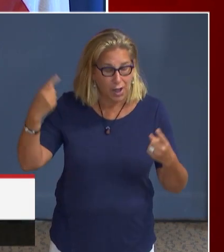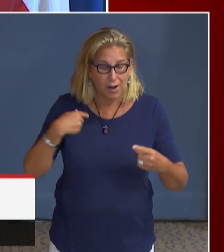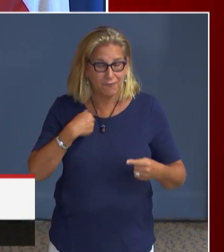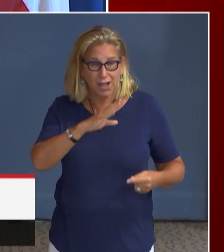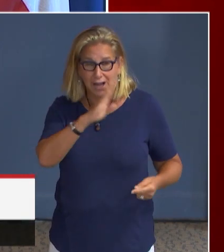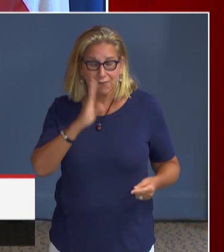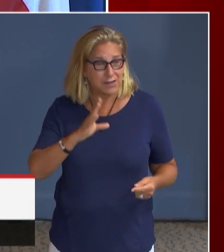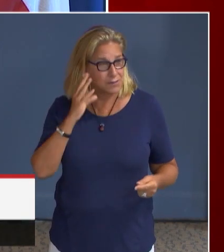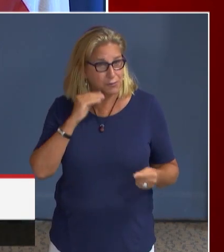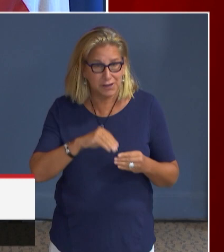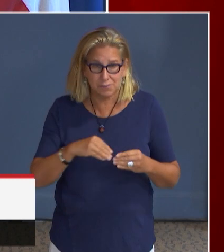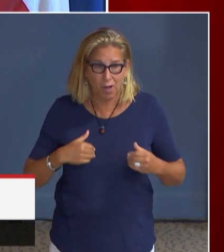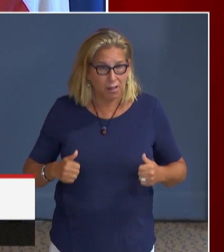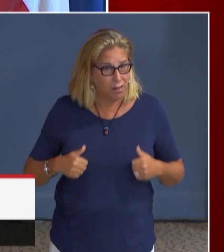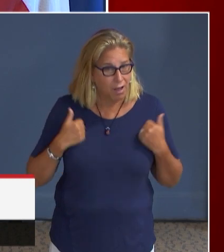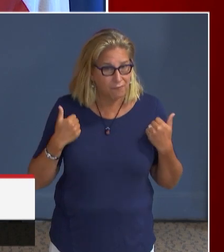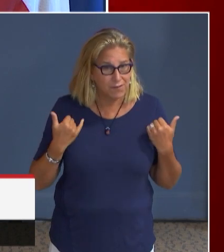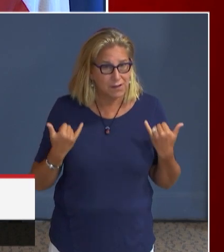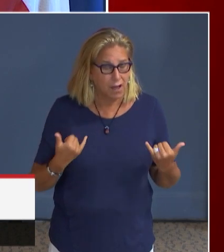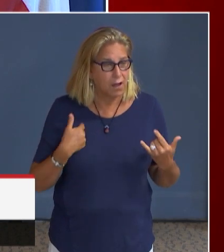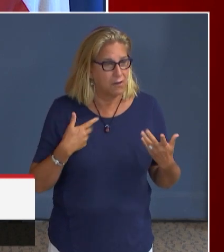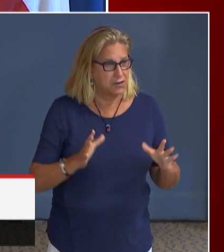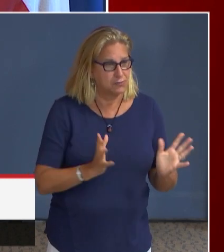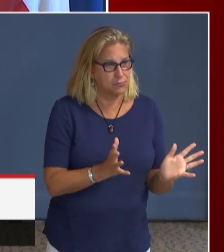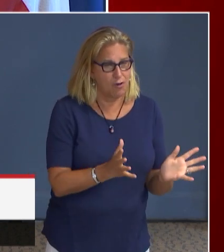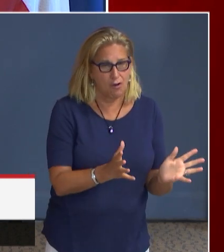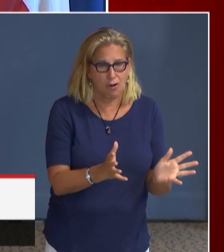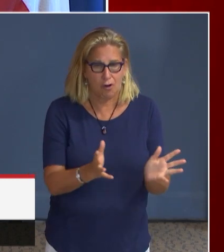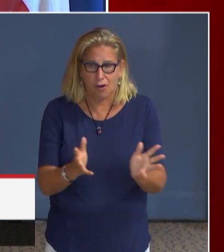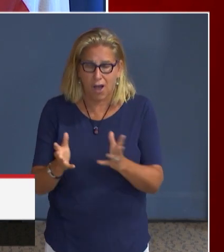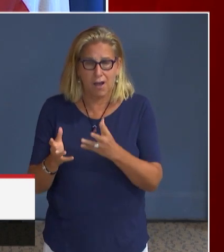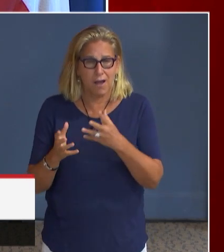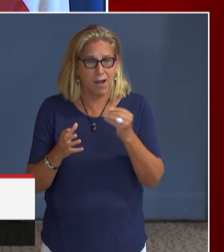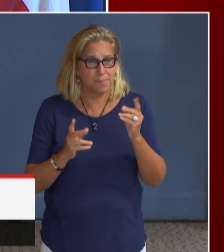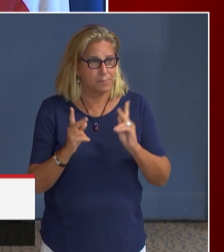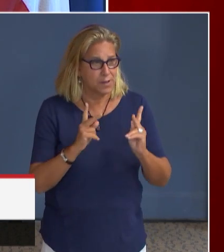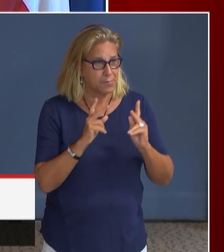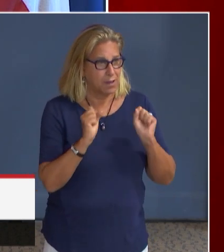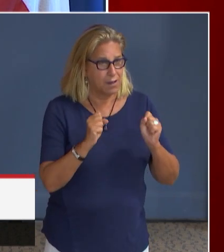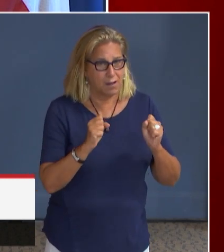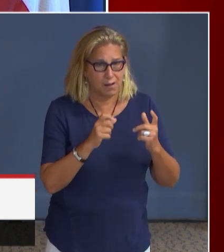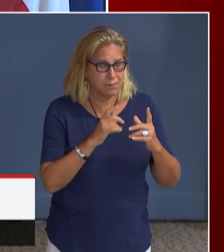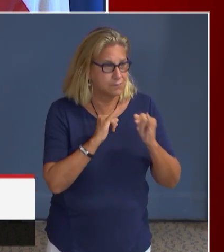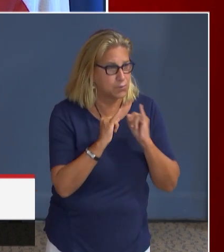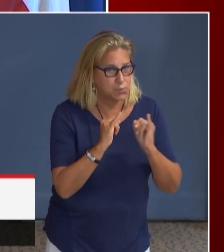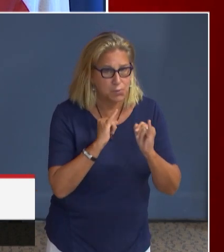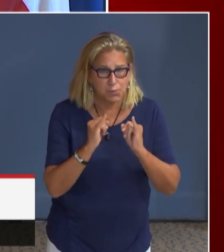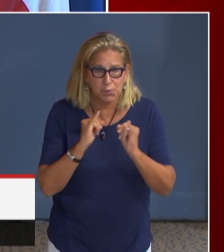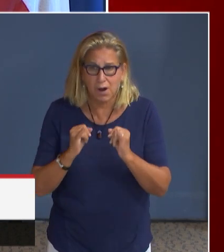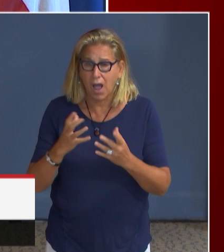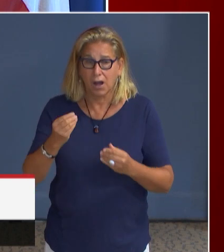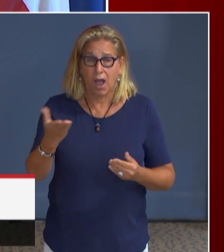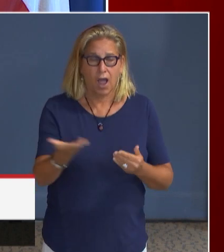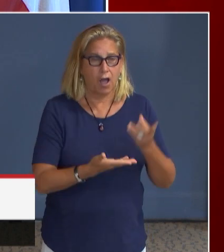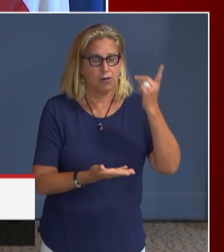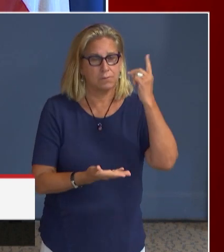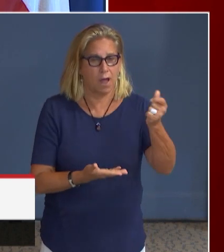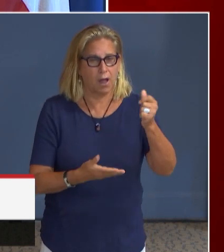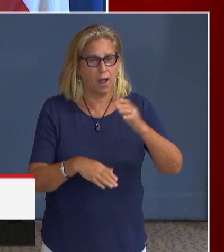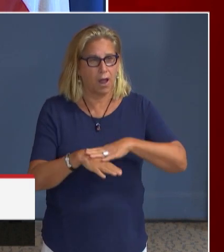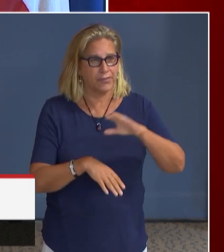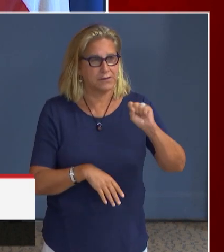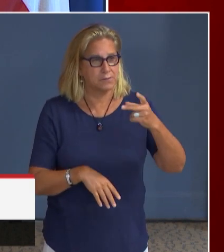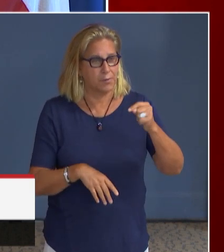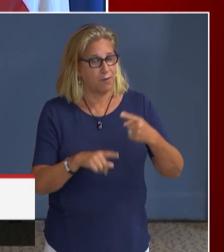hiring managers, interviewed, and was hired on the spot, all virtually. The